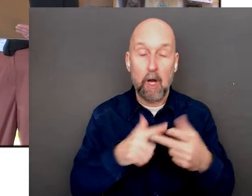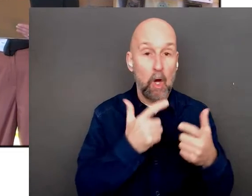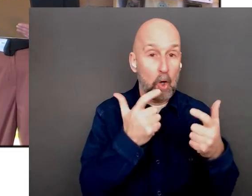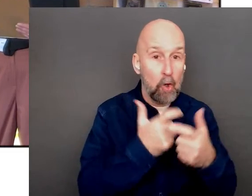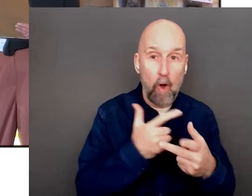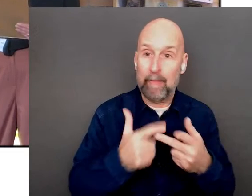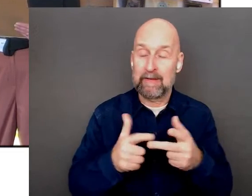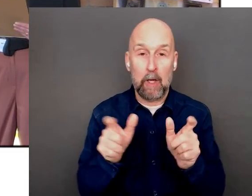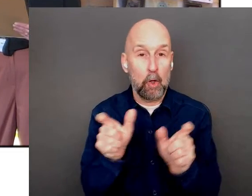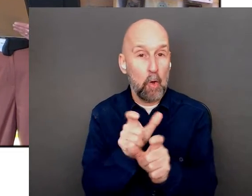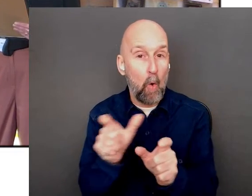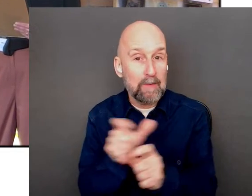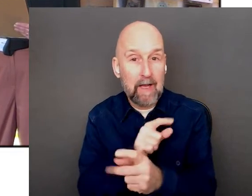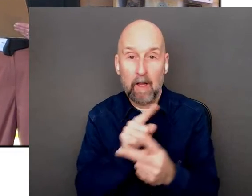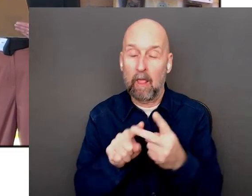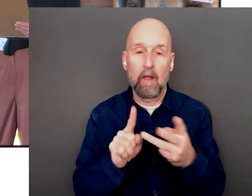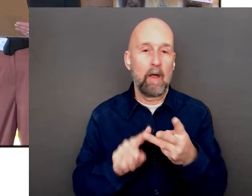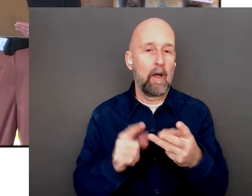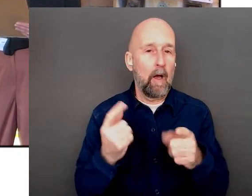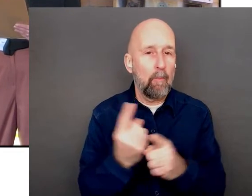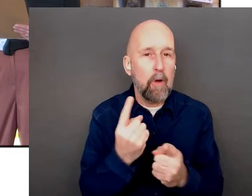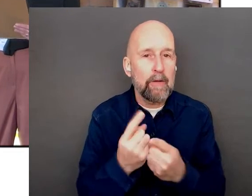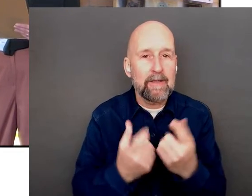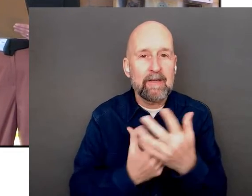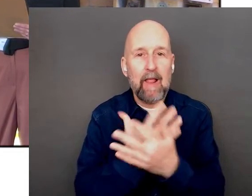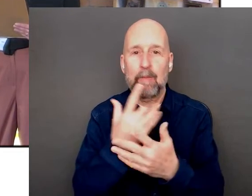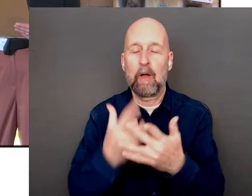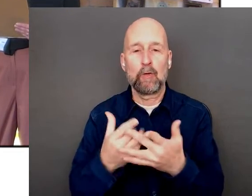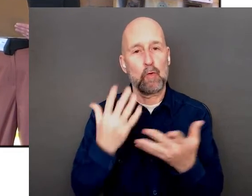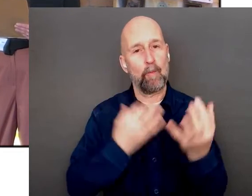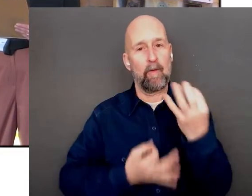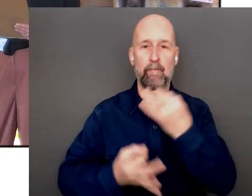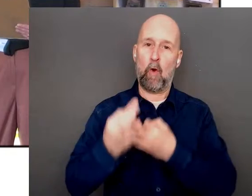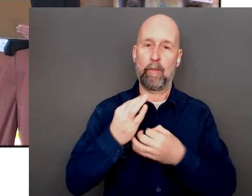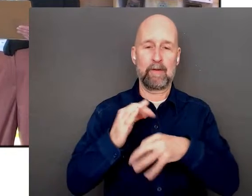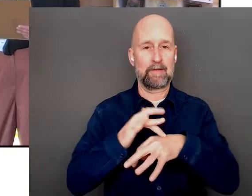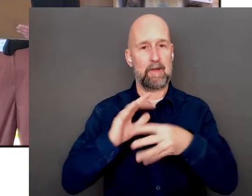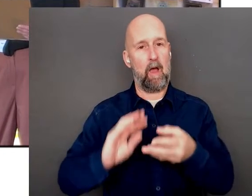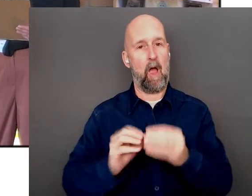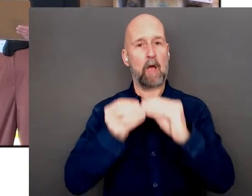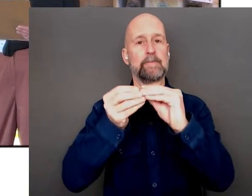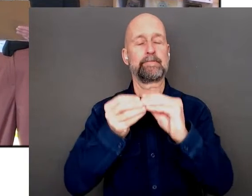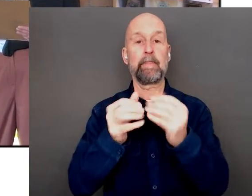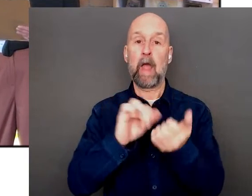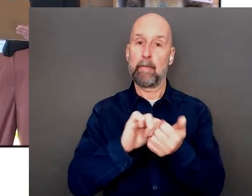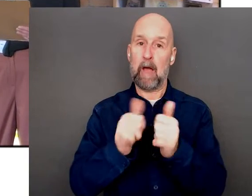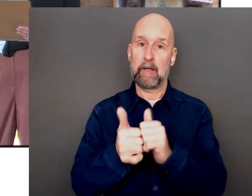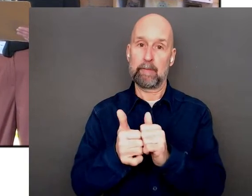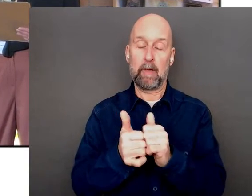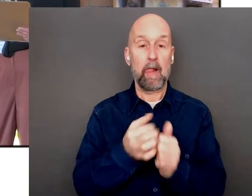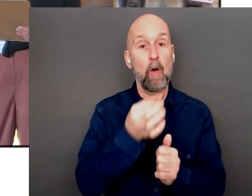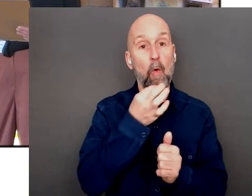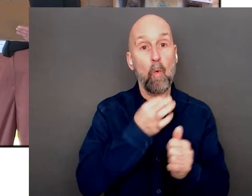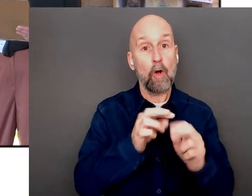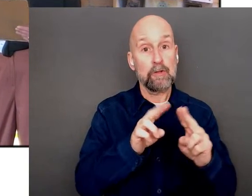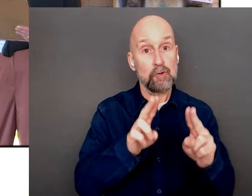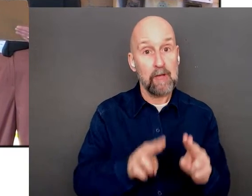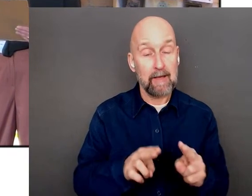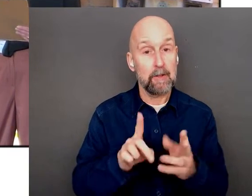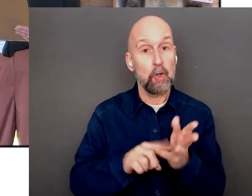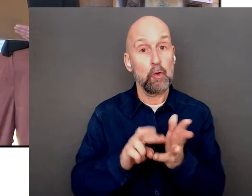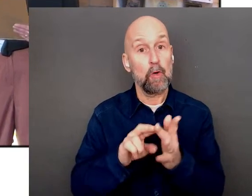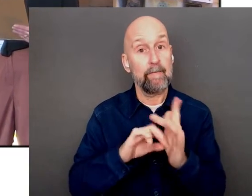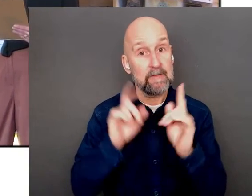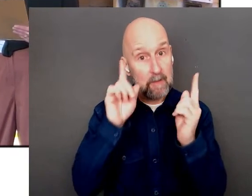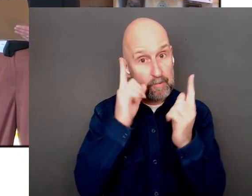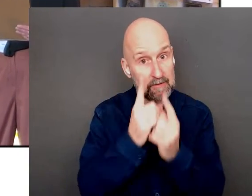and product development to performance art. It's a partnership between Watershed, UWE Bristol and University of Bristol